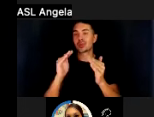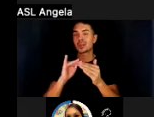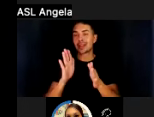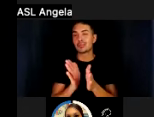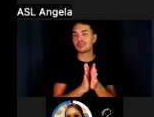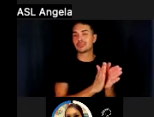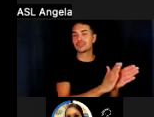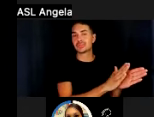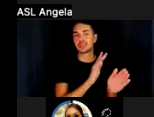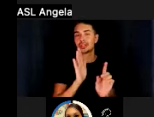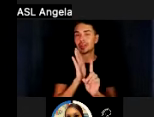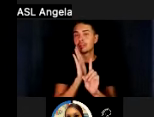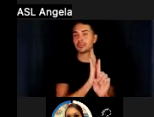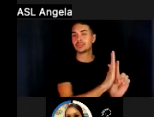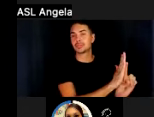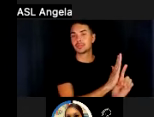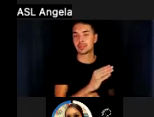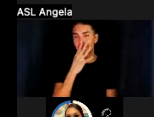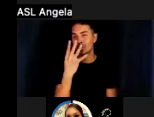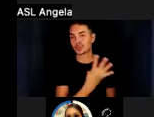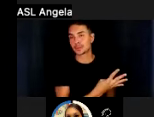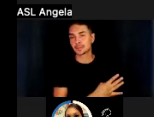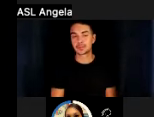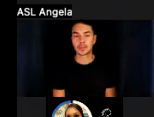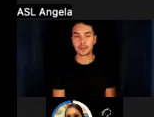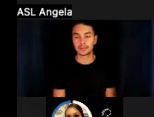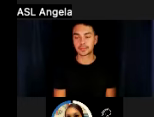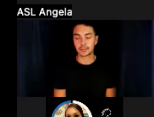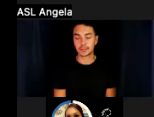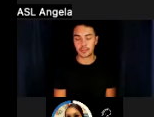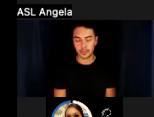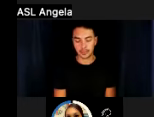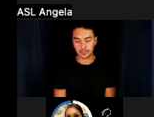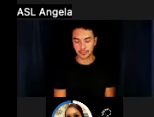it. Yeah. Mhm.